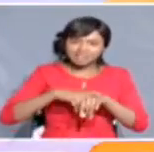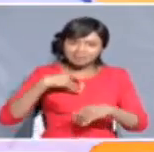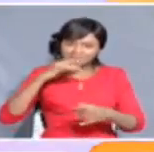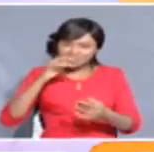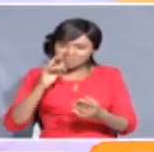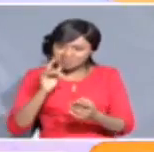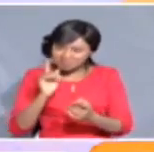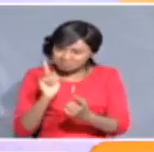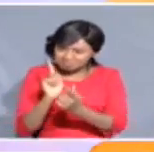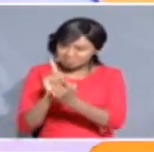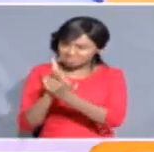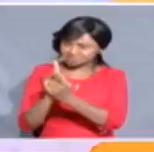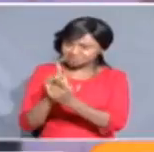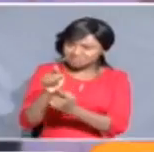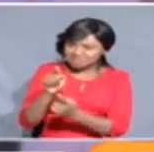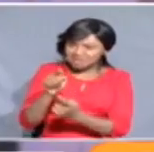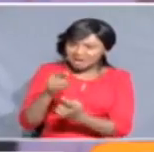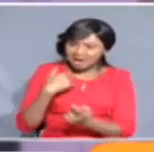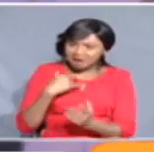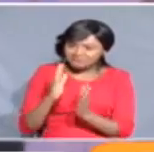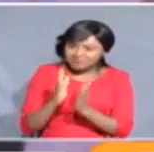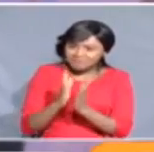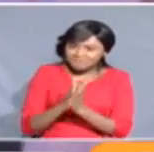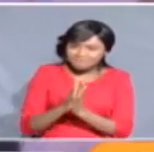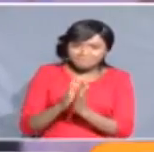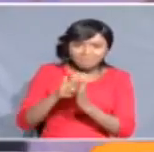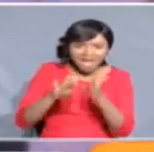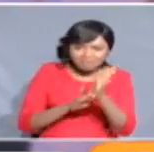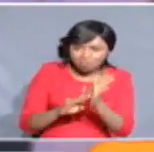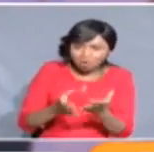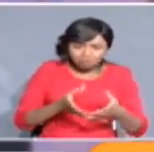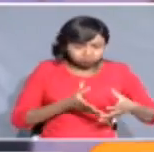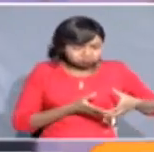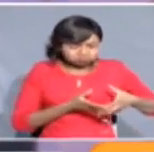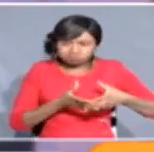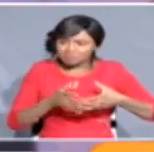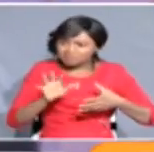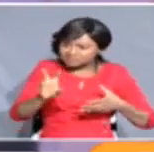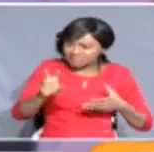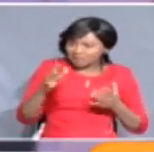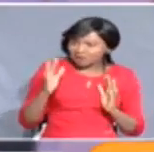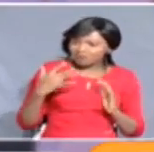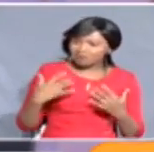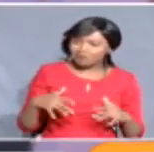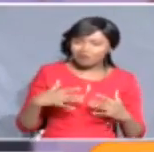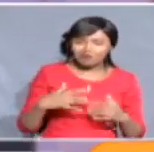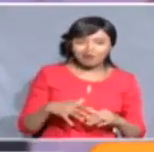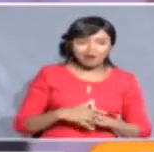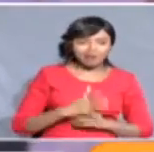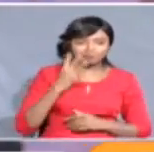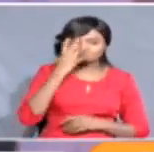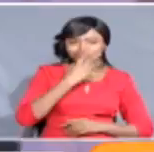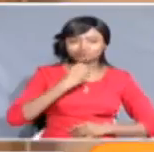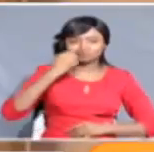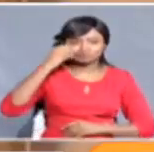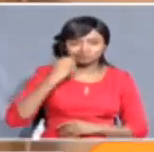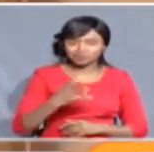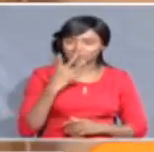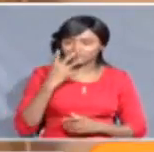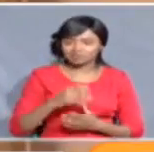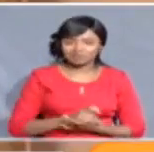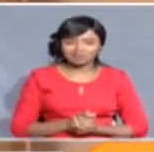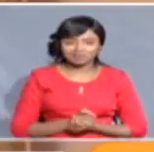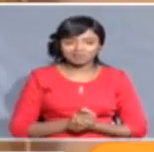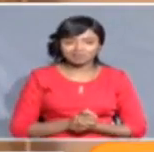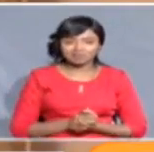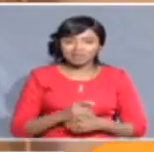Bible. That for me is greater than anything. Yeah, I know it's not the most romantic of things, but